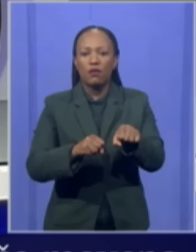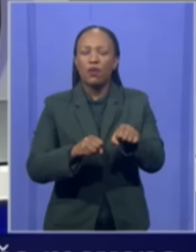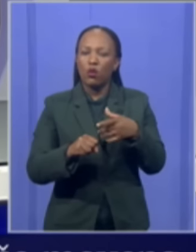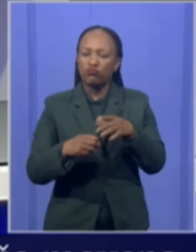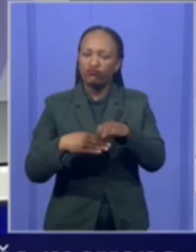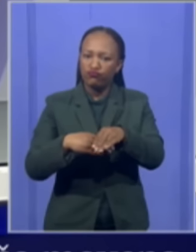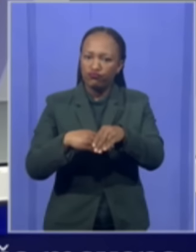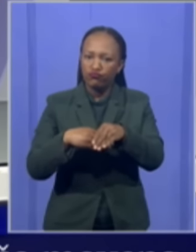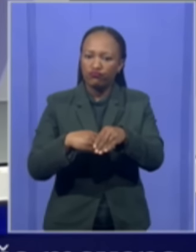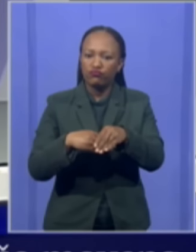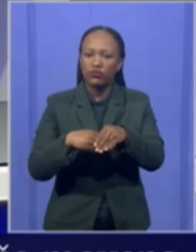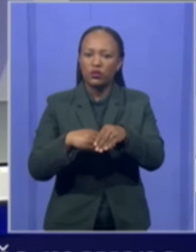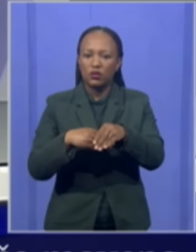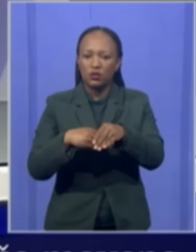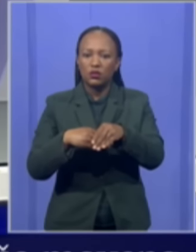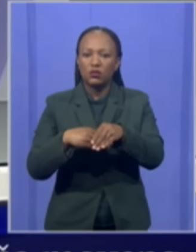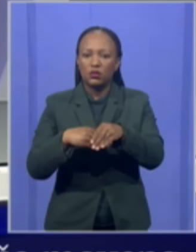lekgotlakgašo le bone se